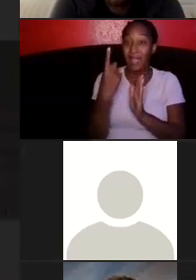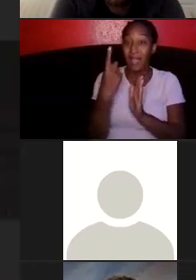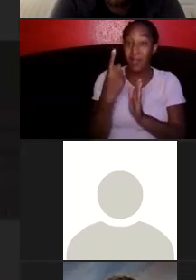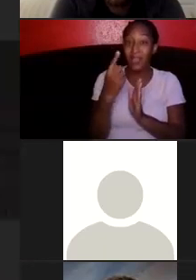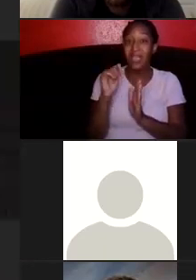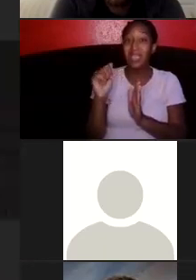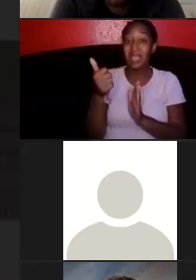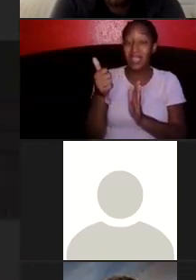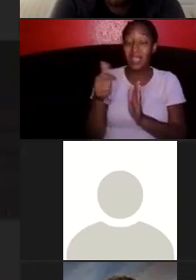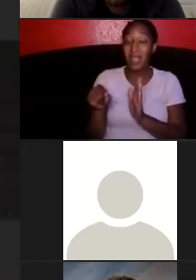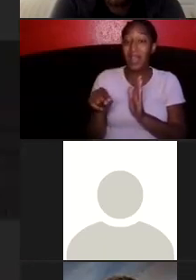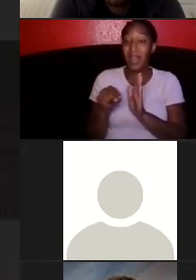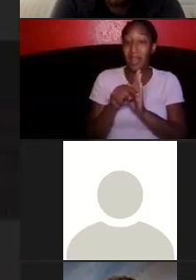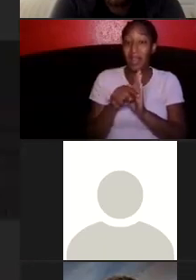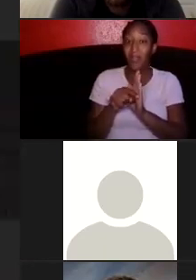to the 6 squared.